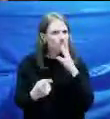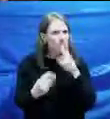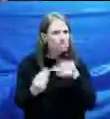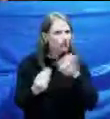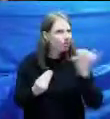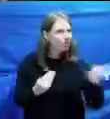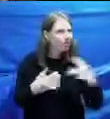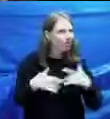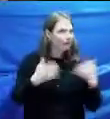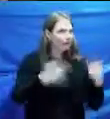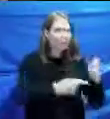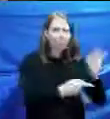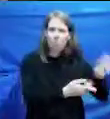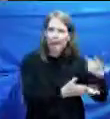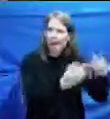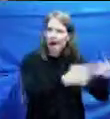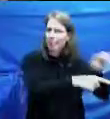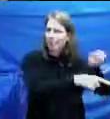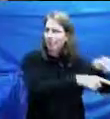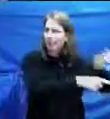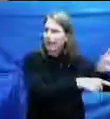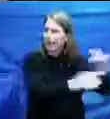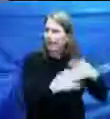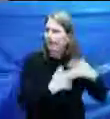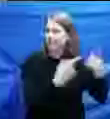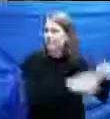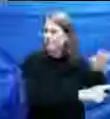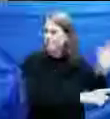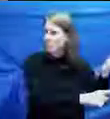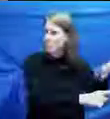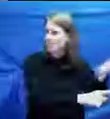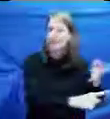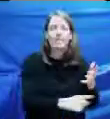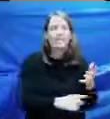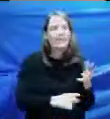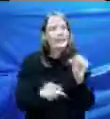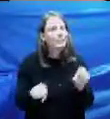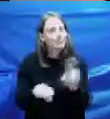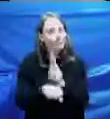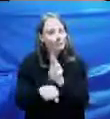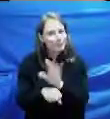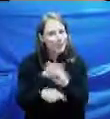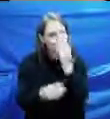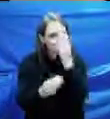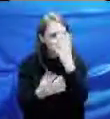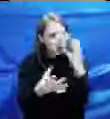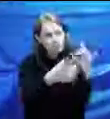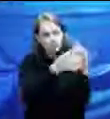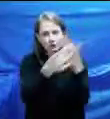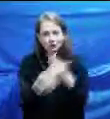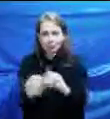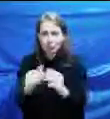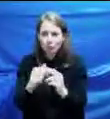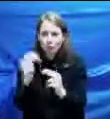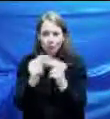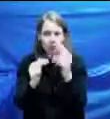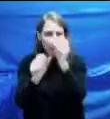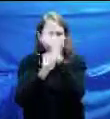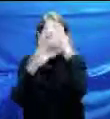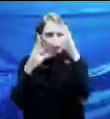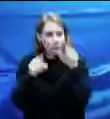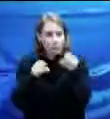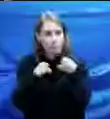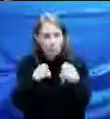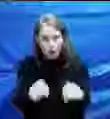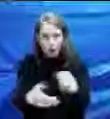of information, I think, that a teacher has to bring into the text as you're reading. But again, that goes to careful planning. Yes. You have to